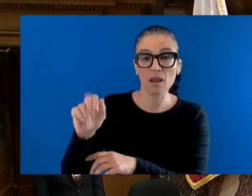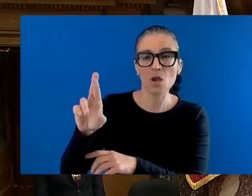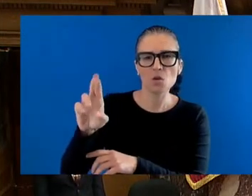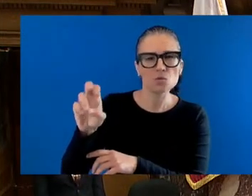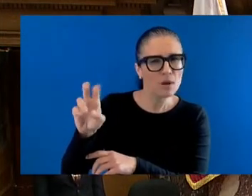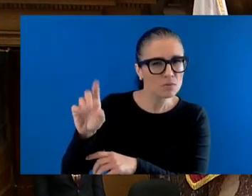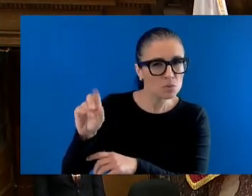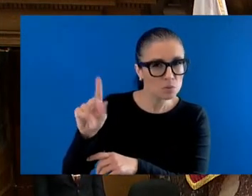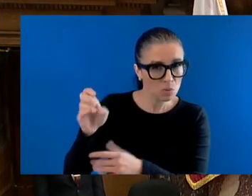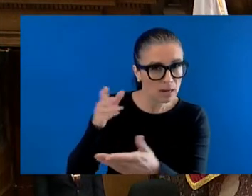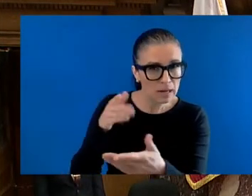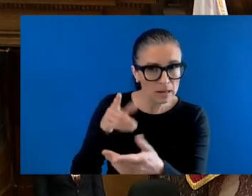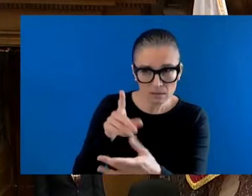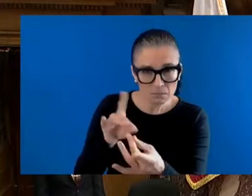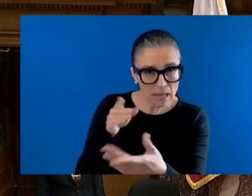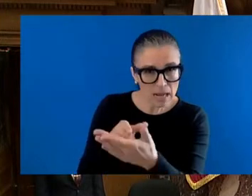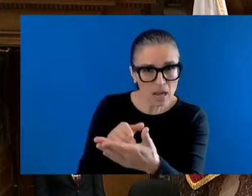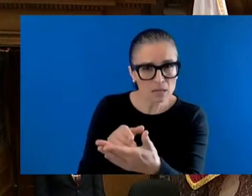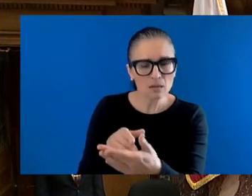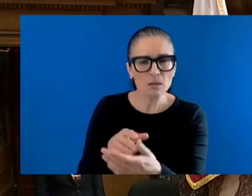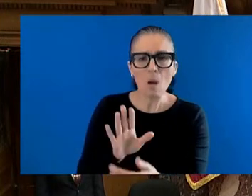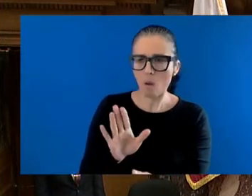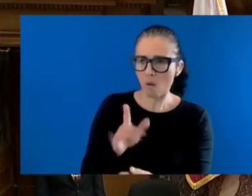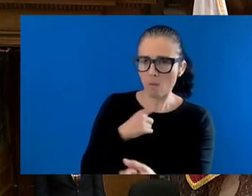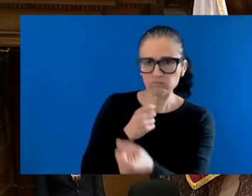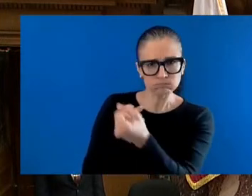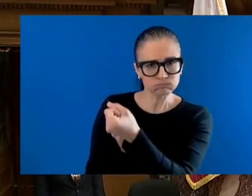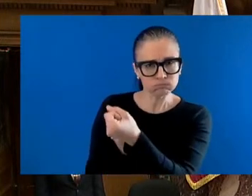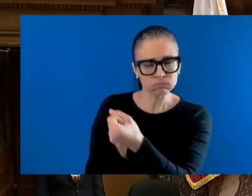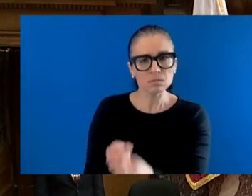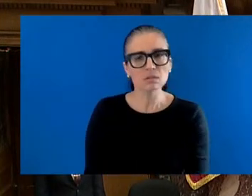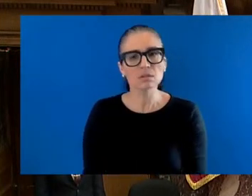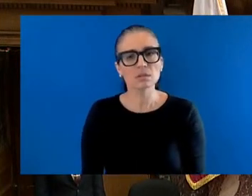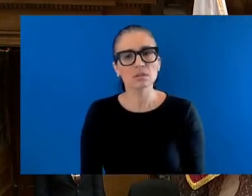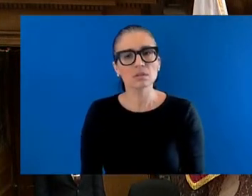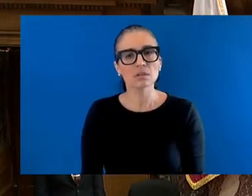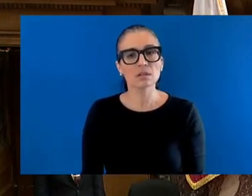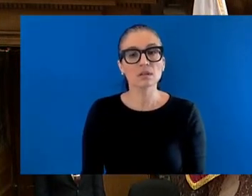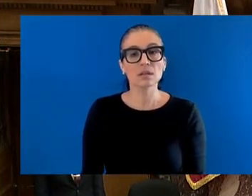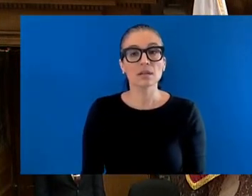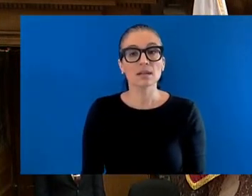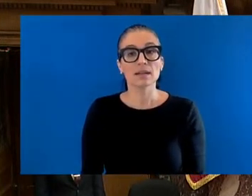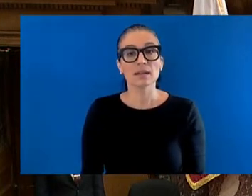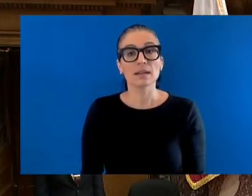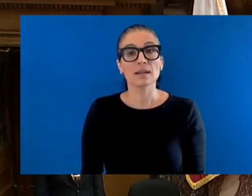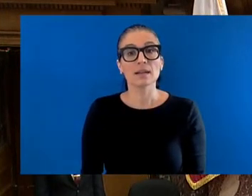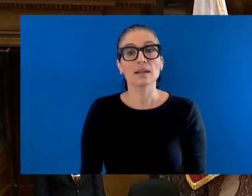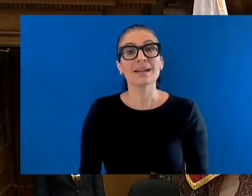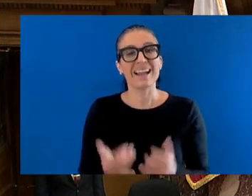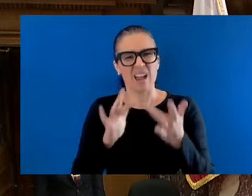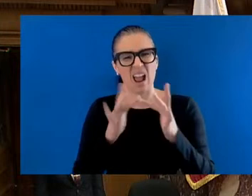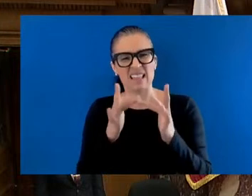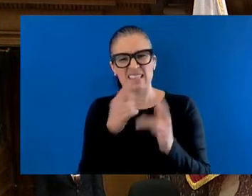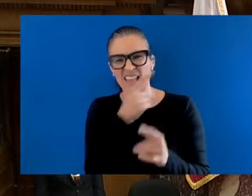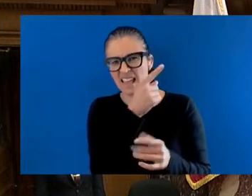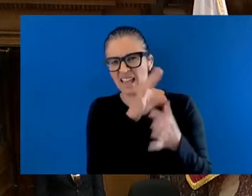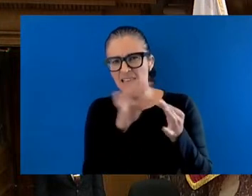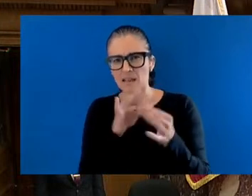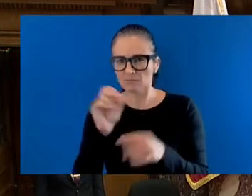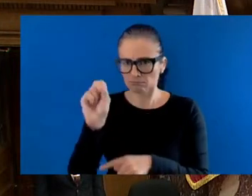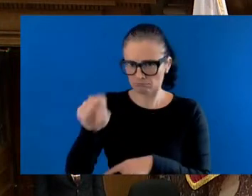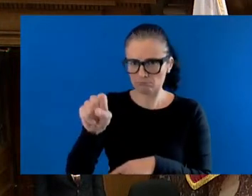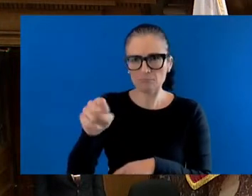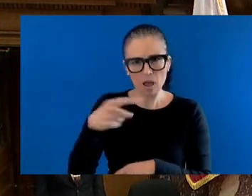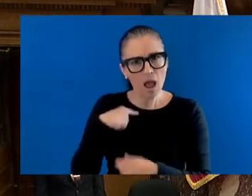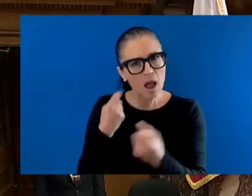No, that member did not vote nay. He voted yay, which should have been aye. So, table